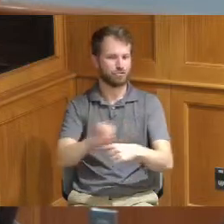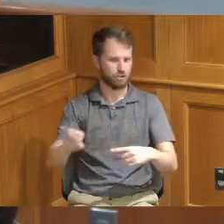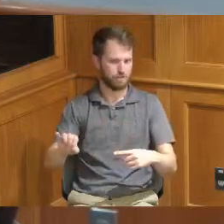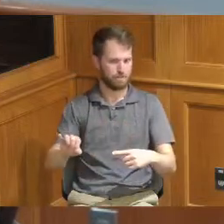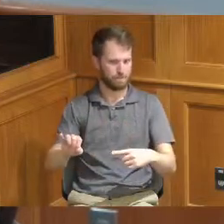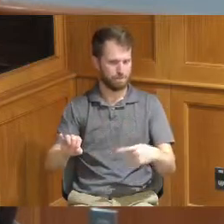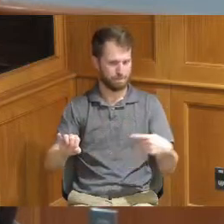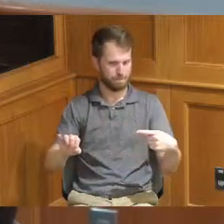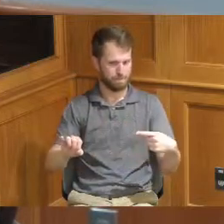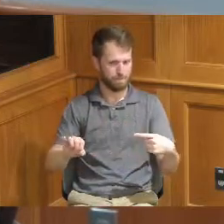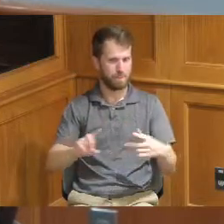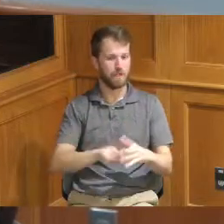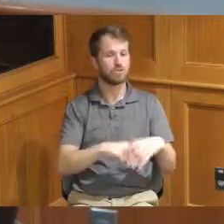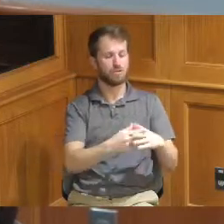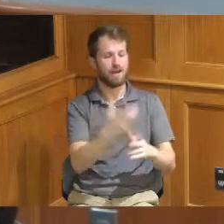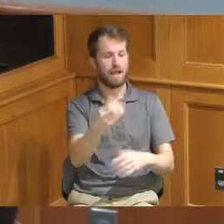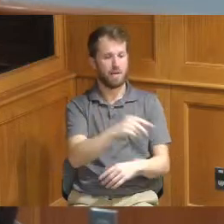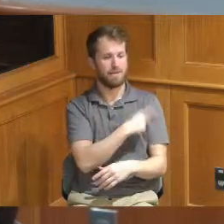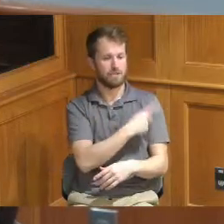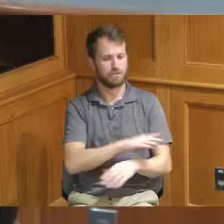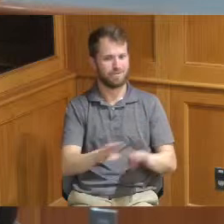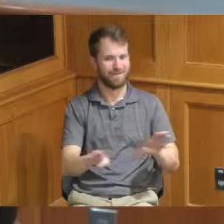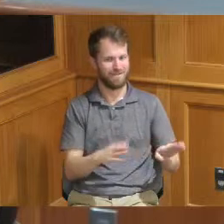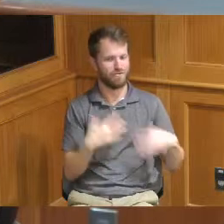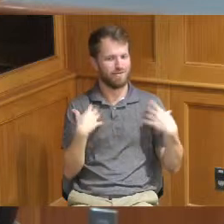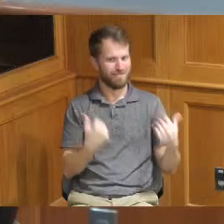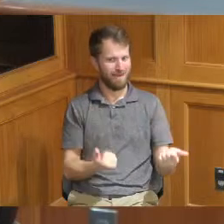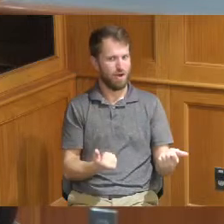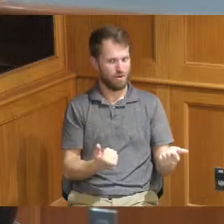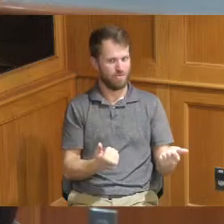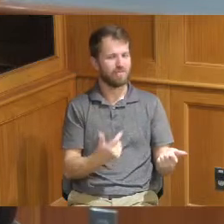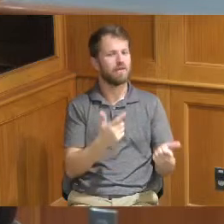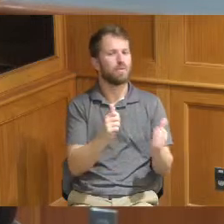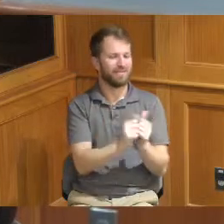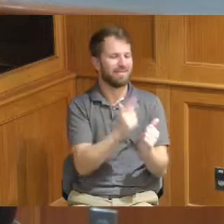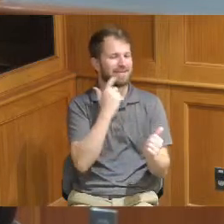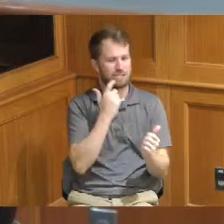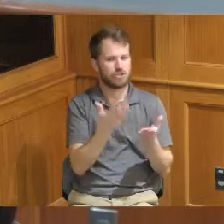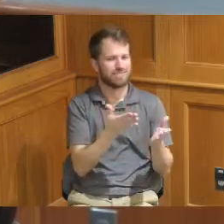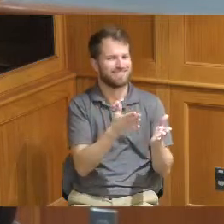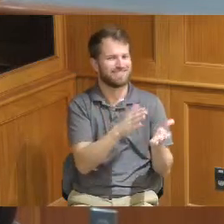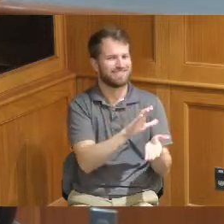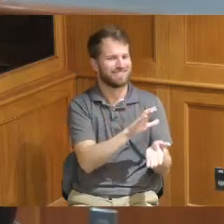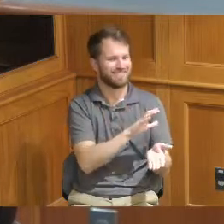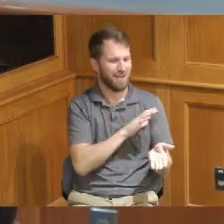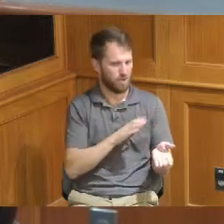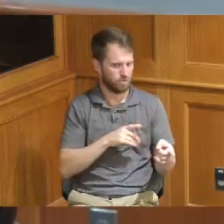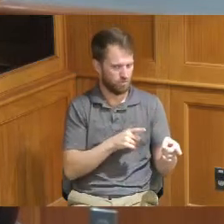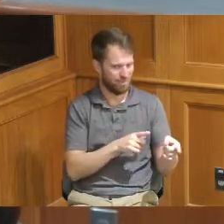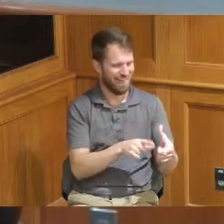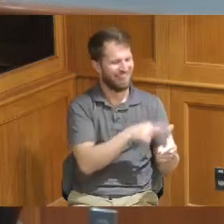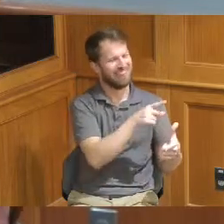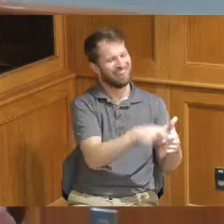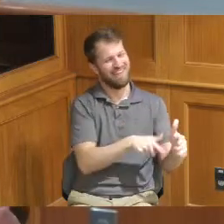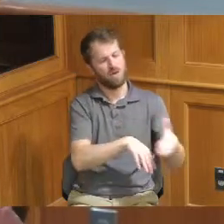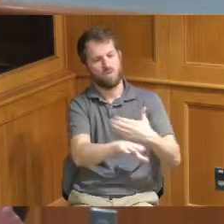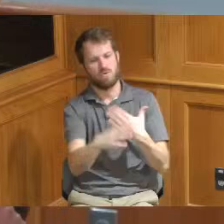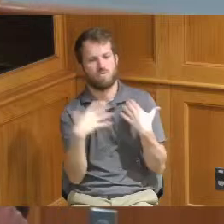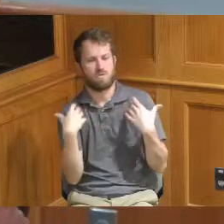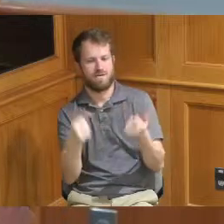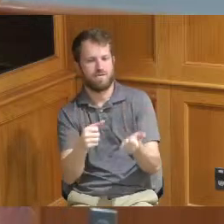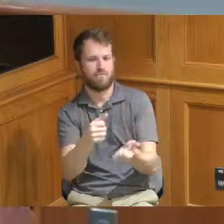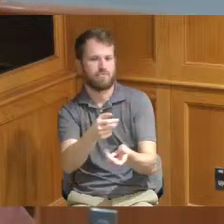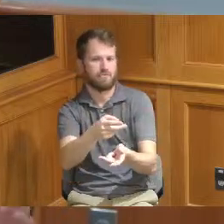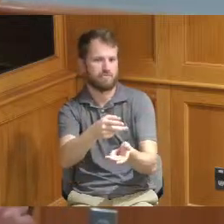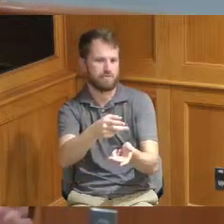in the outpatient behavioral health setting with the Addiction Services Council, and then go into the healthcare setting where they'll complete a